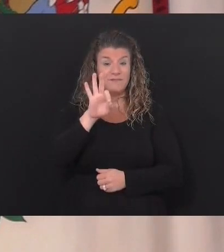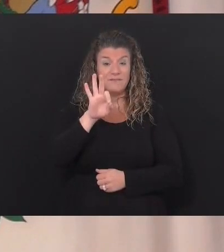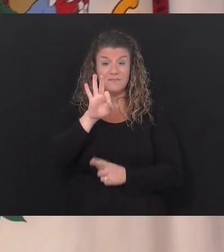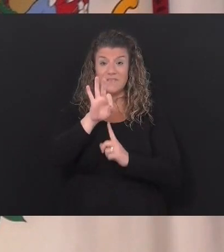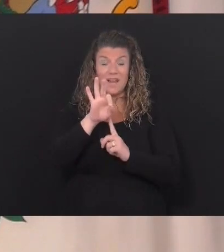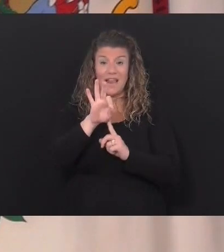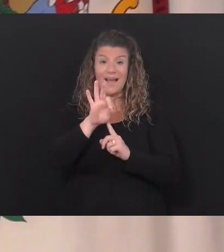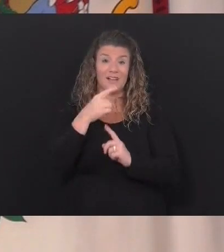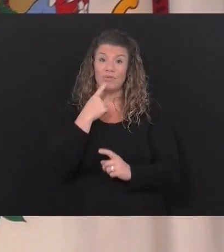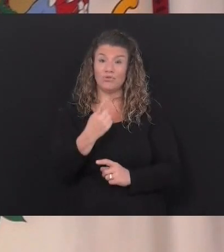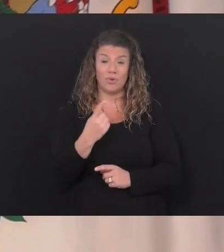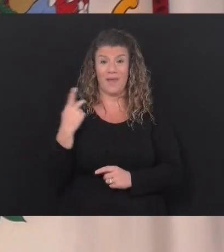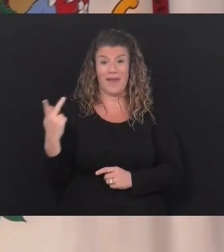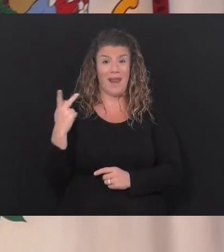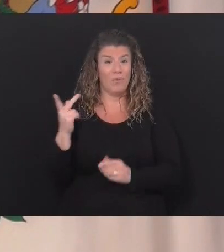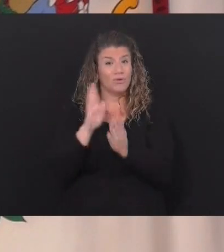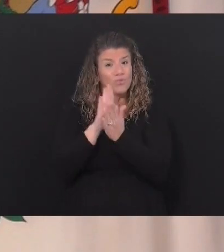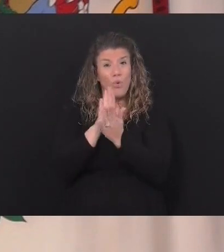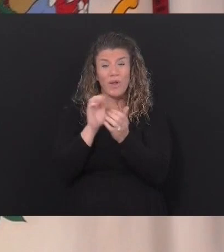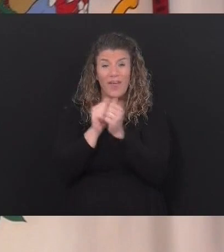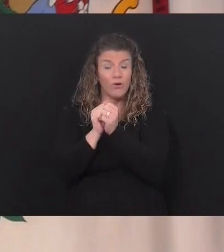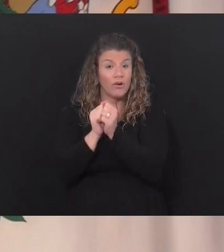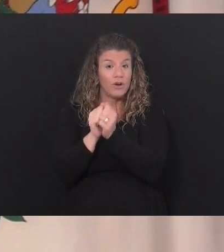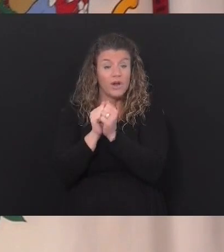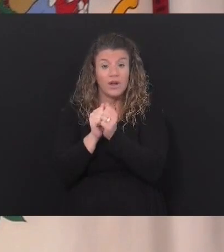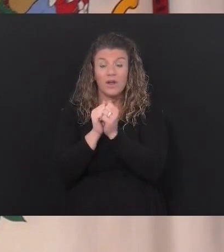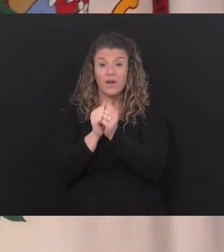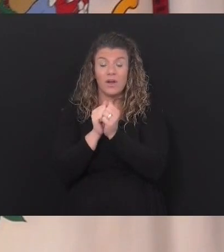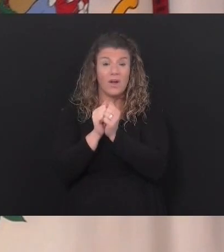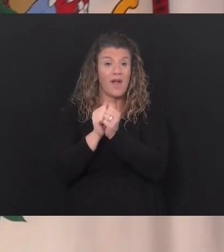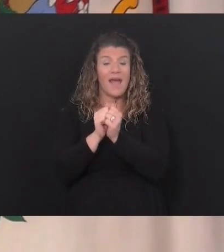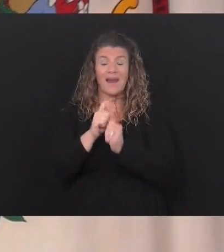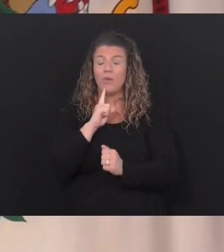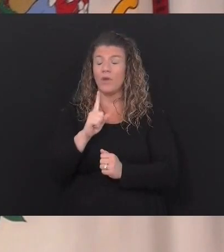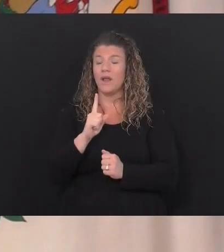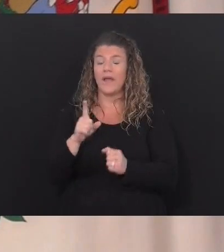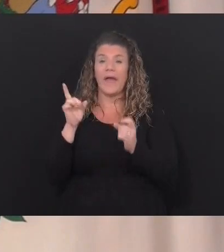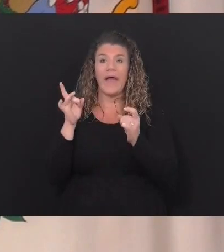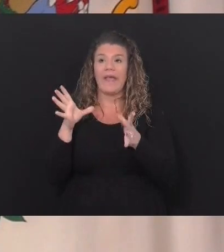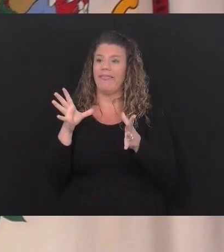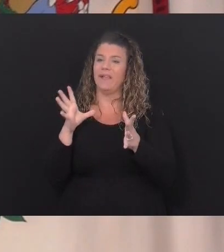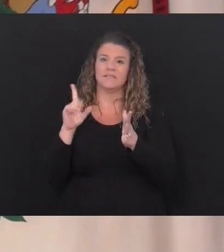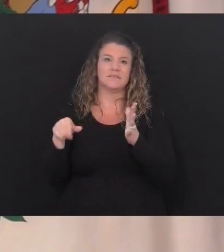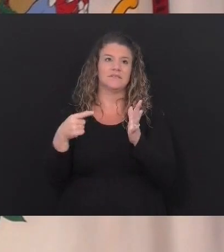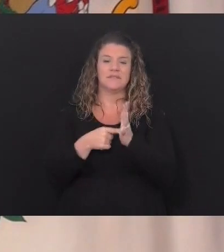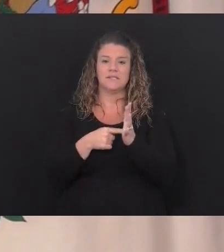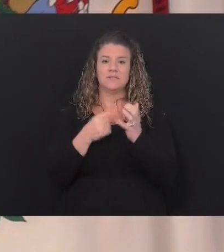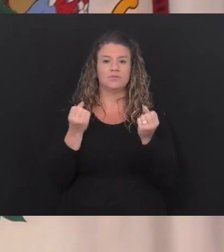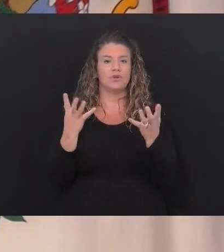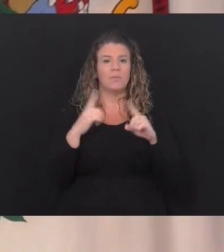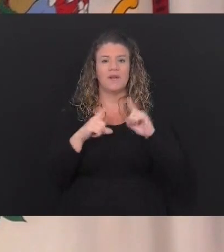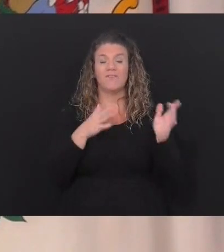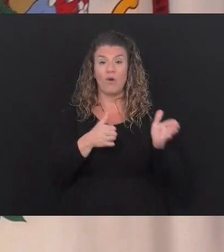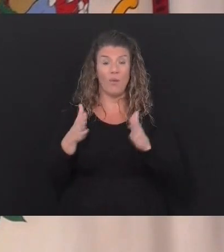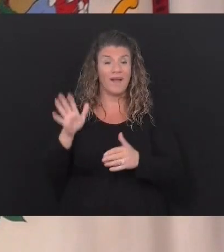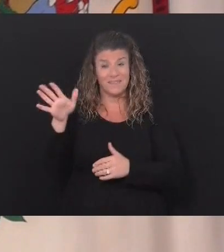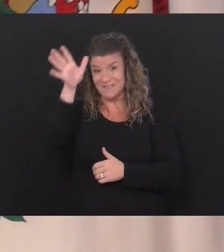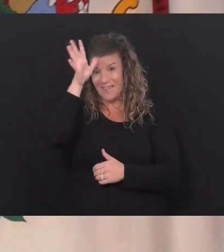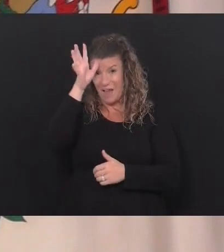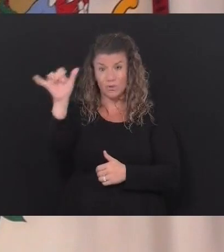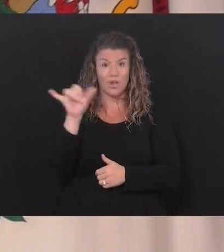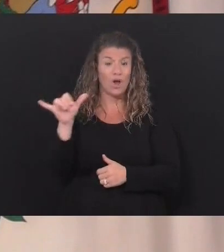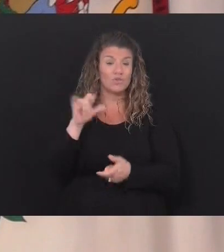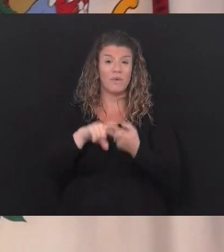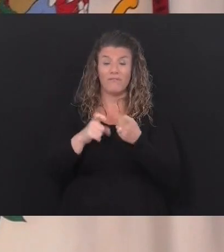like I said, we went to school together, and I especially hate it in lots of different ways. His dad was a good friend too, and